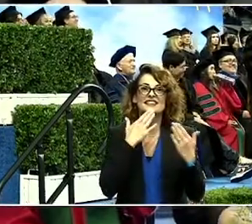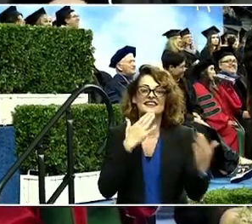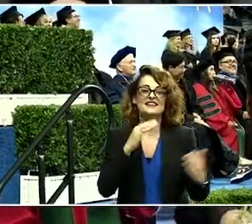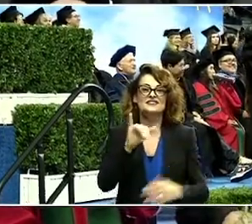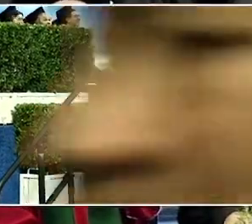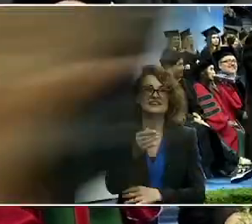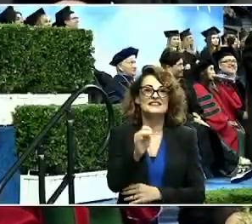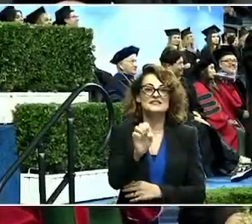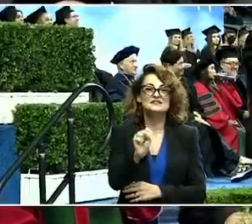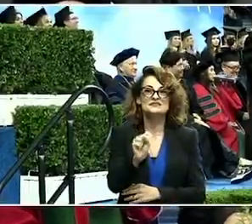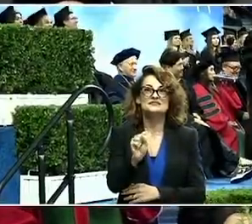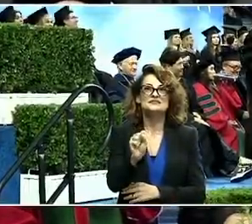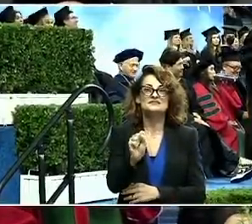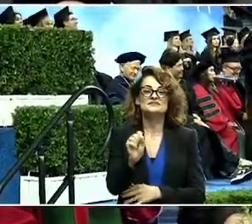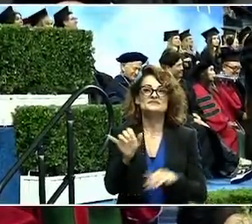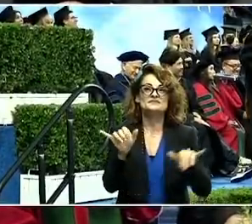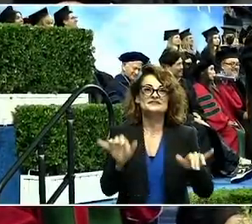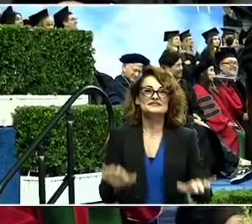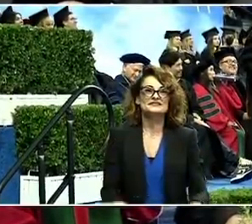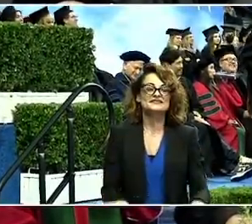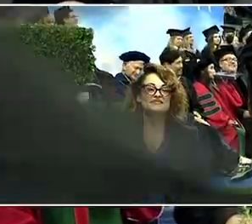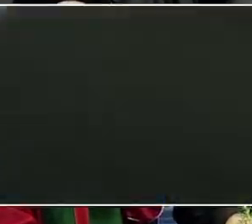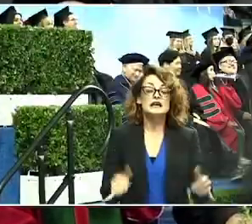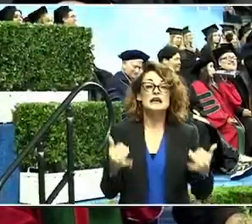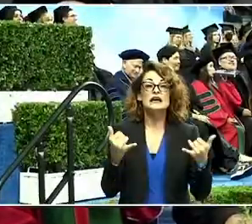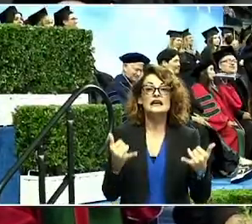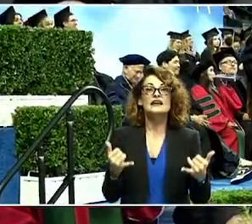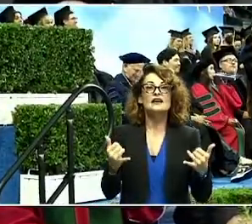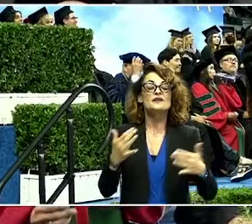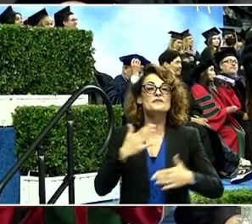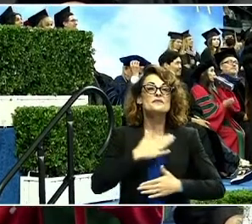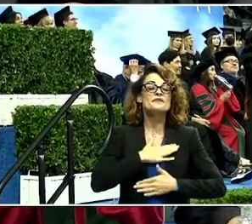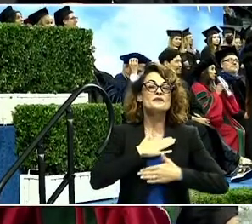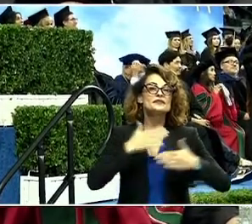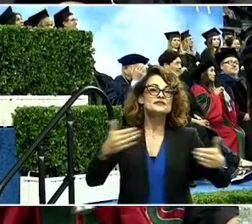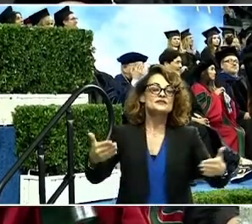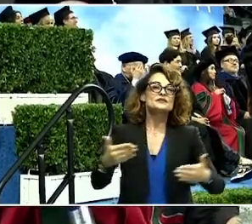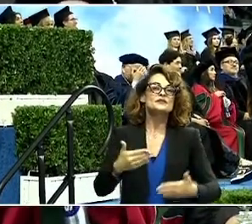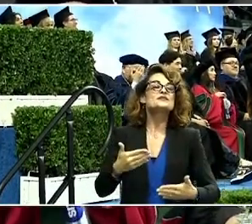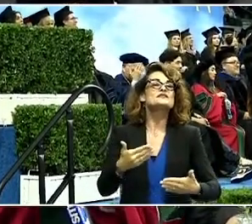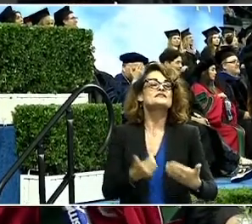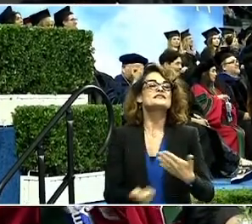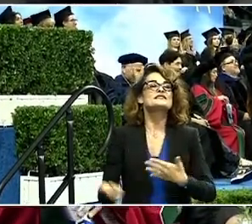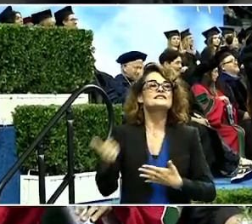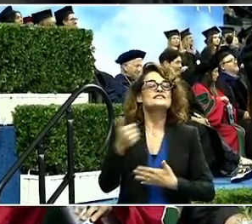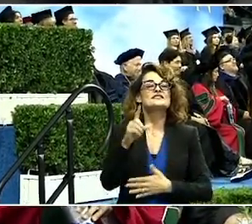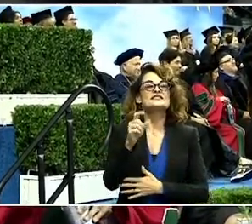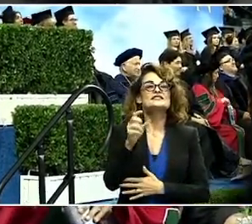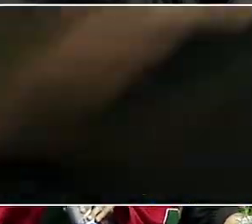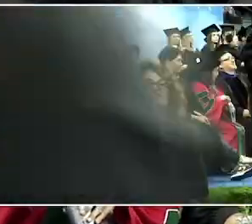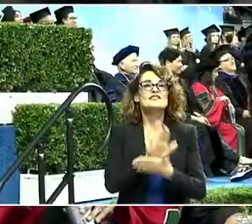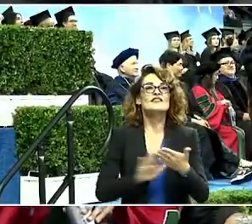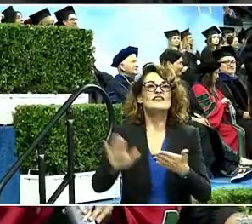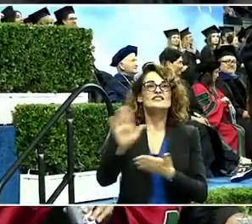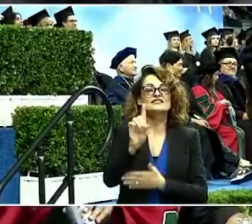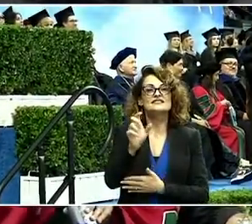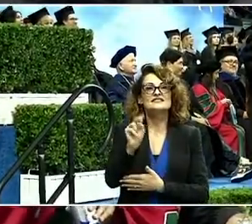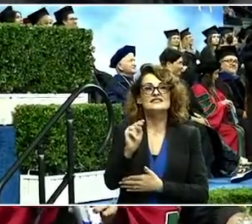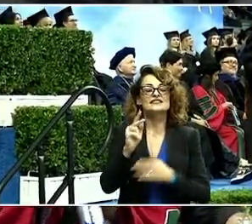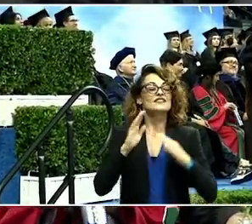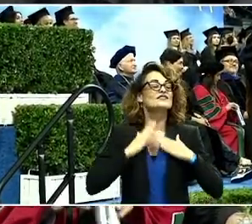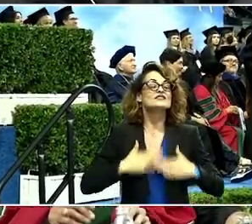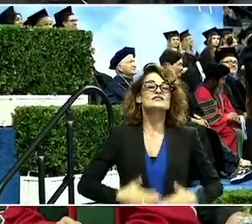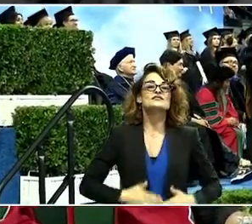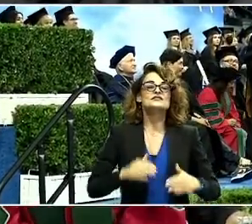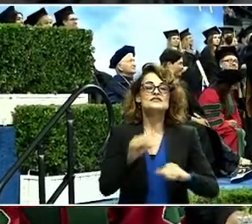You all may be seated. Now, I am pleased to introduce the Senior Dean of the College and Dean of Physical Sciences,